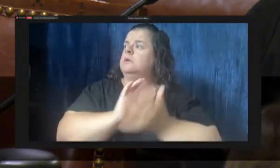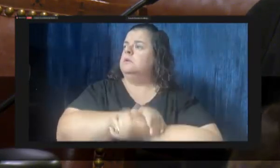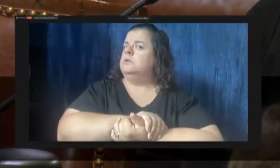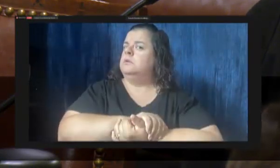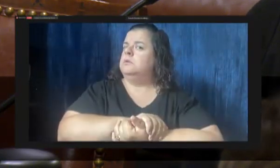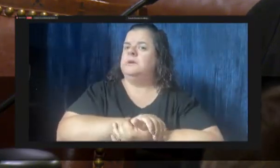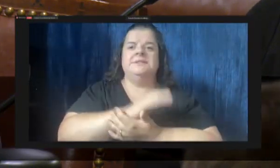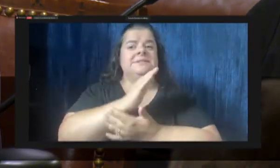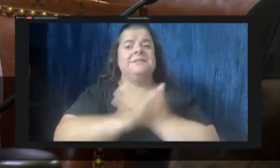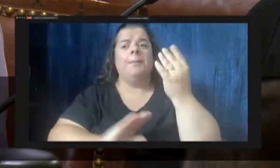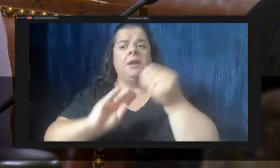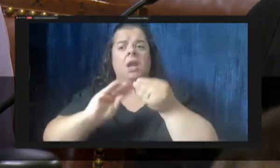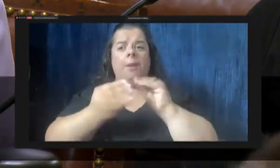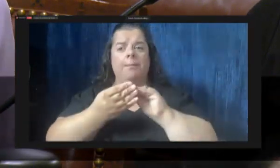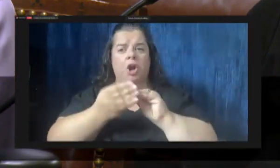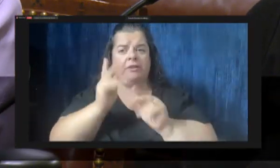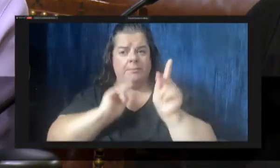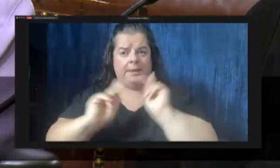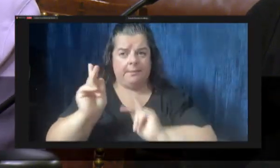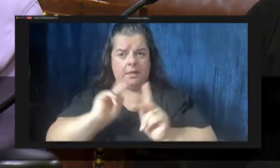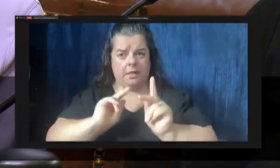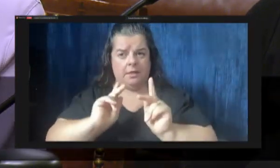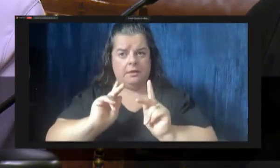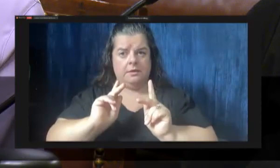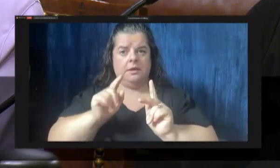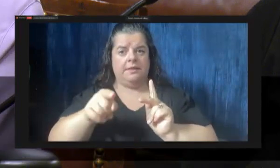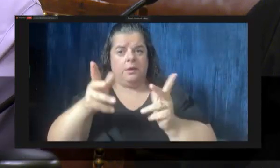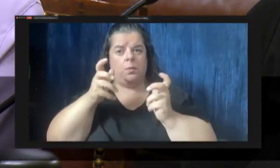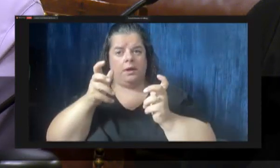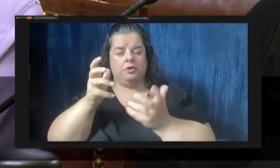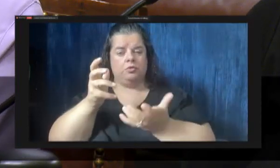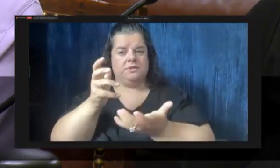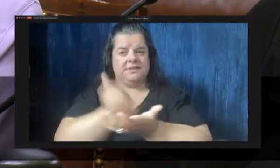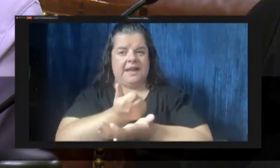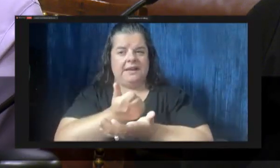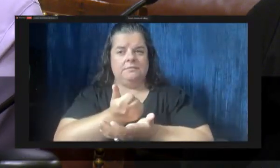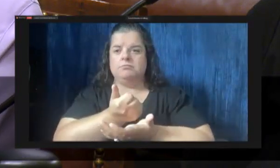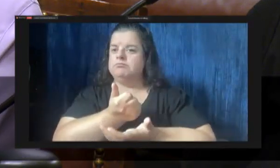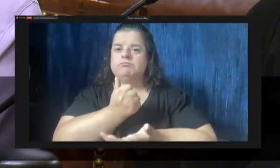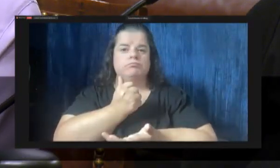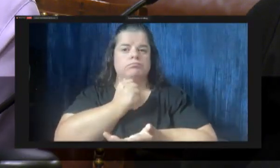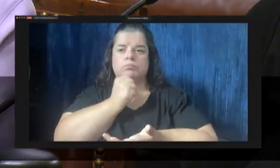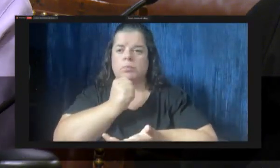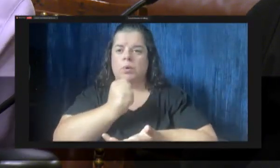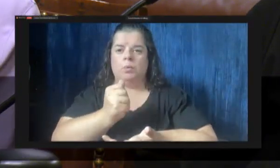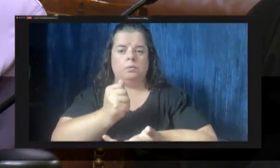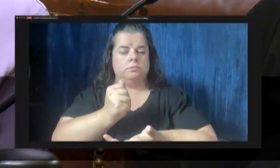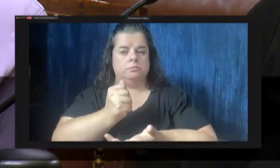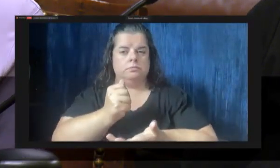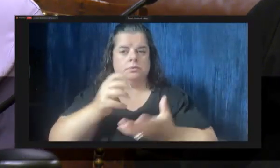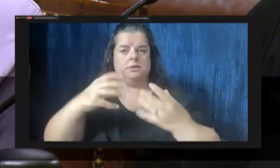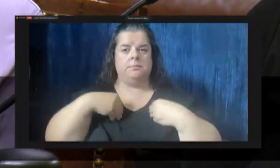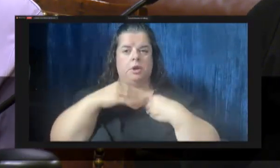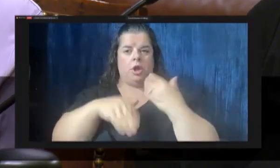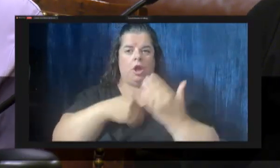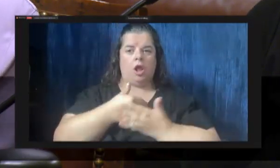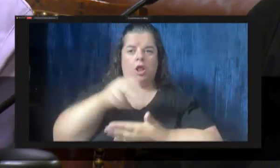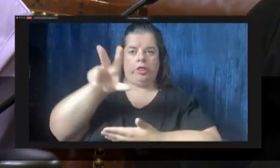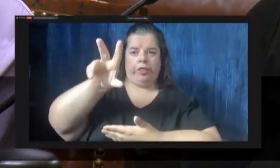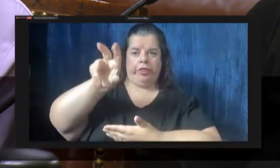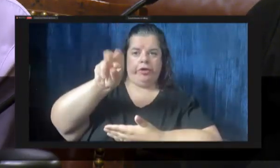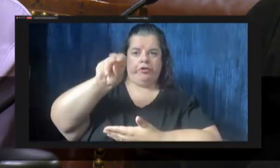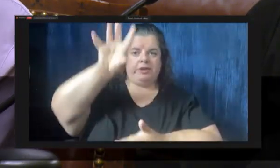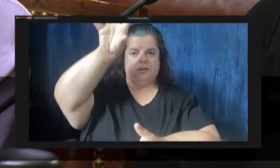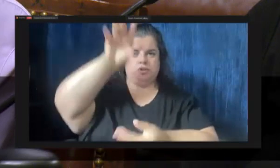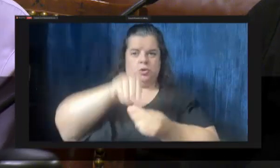some number of people, and then they want to take, they will not, they can only have 30 participants, and if